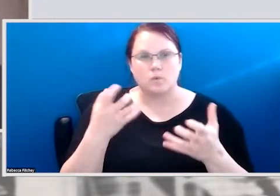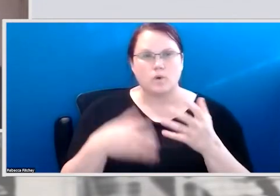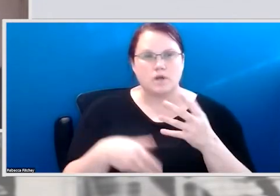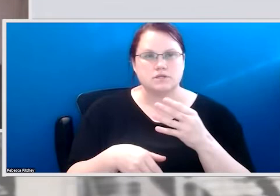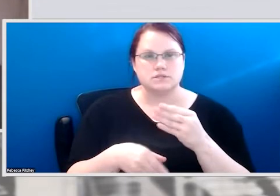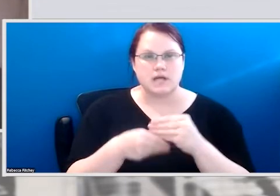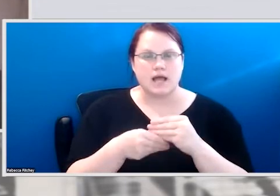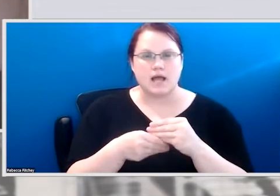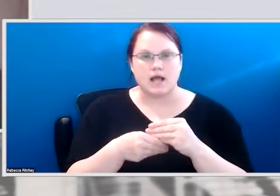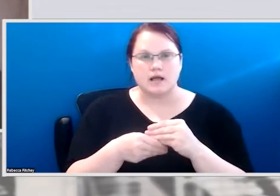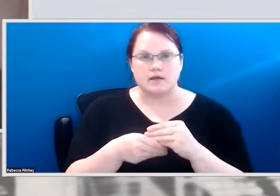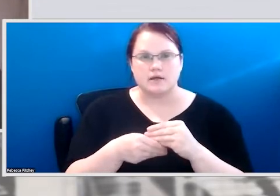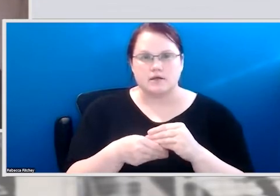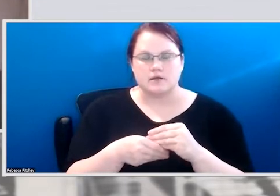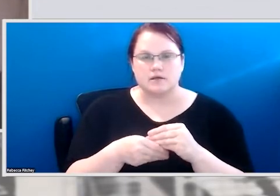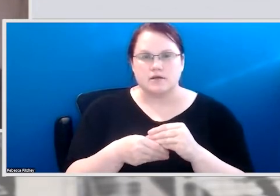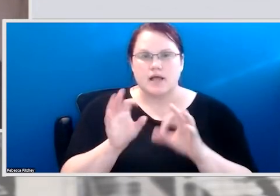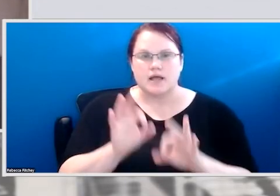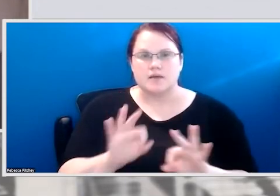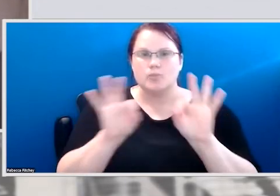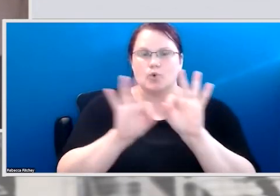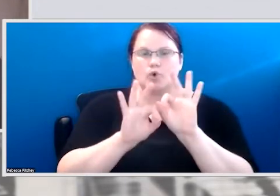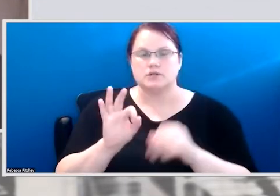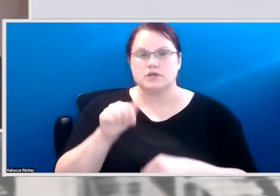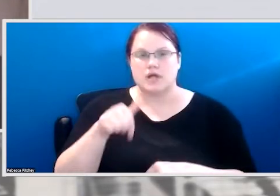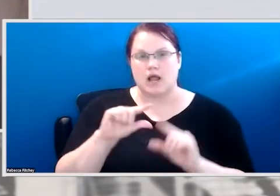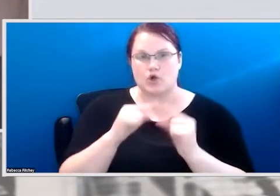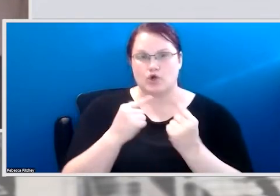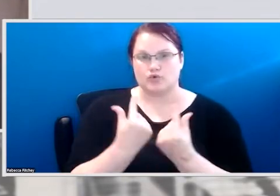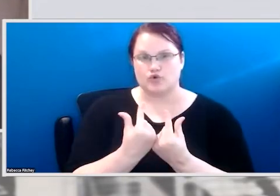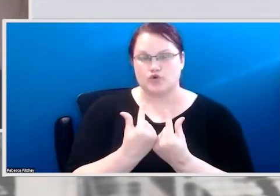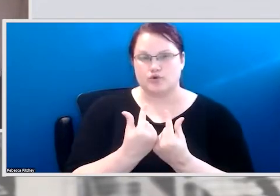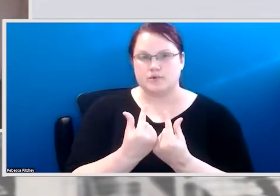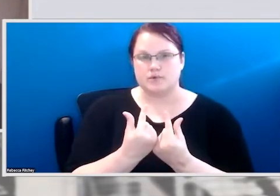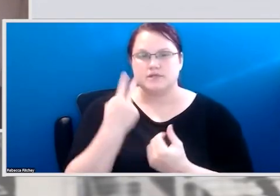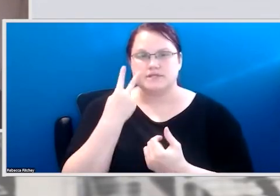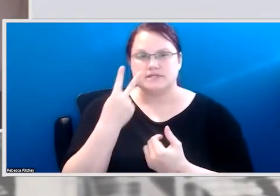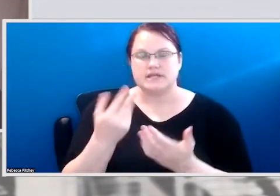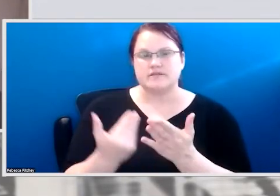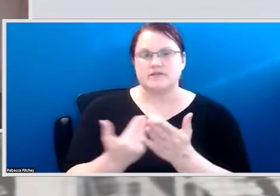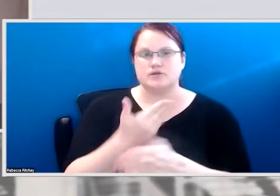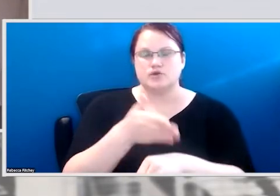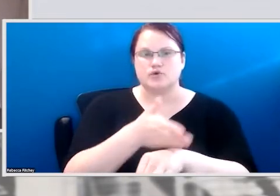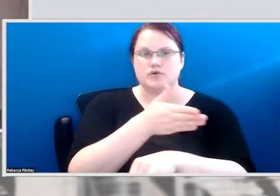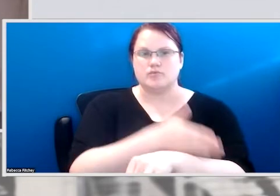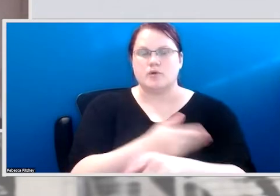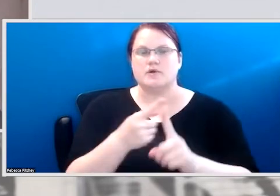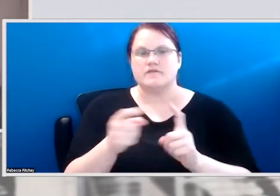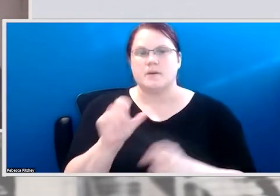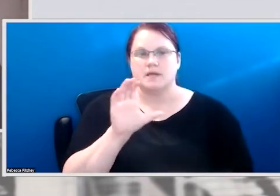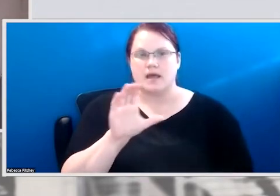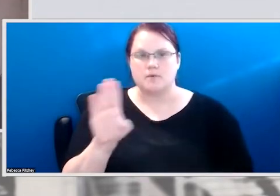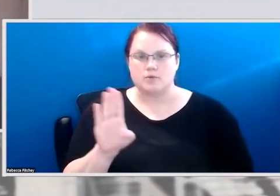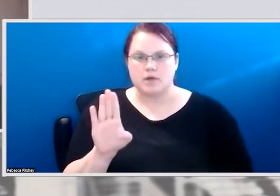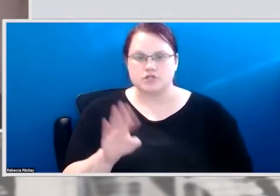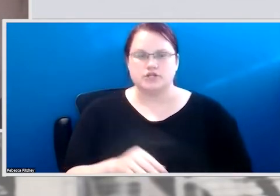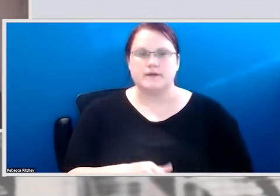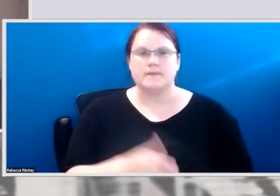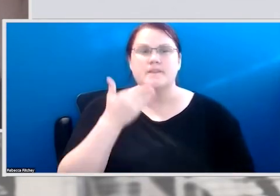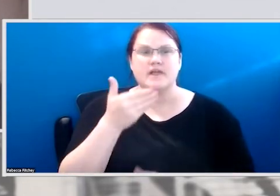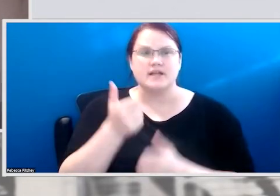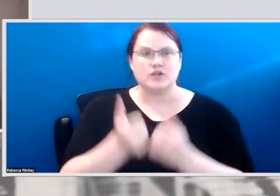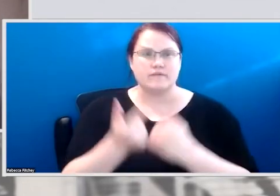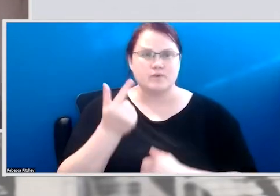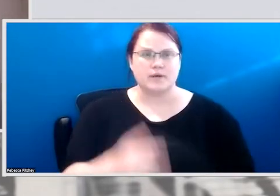are really important to us. And we're really pleased to see these new improvements coming out of capital budget. So thanks,